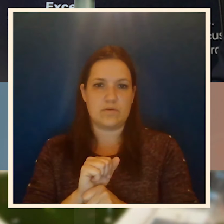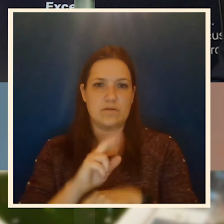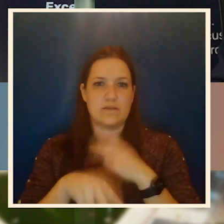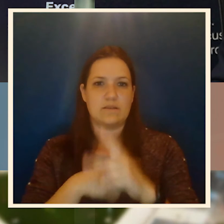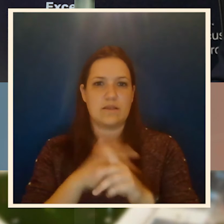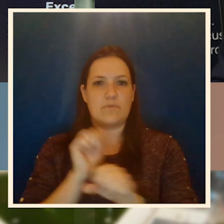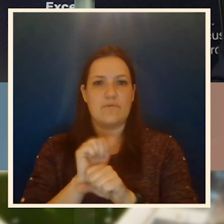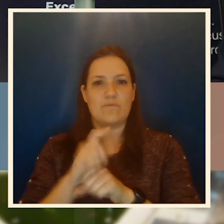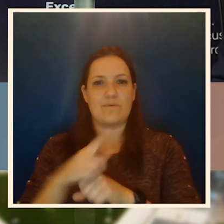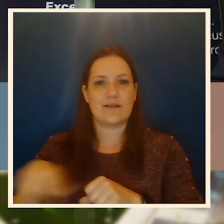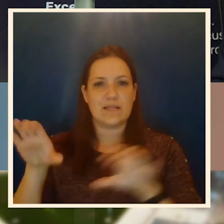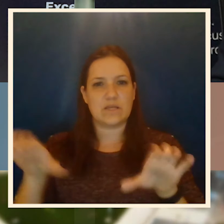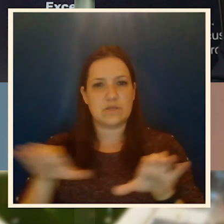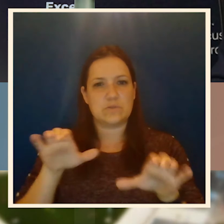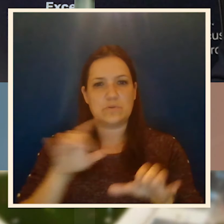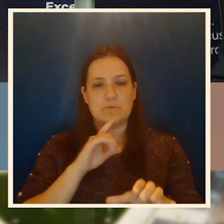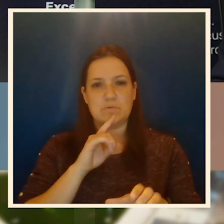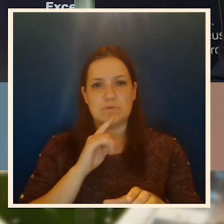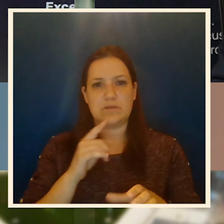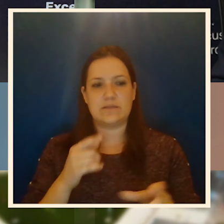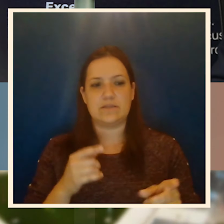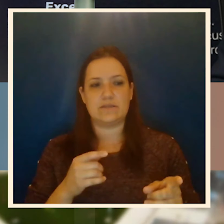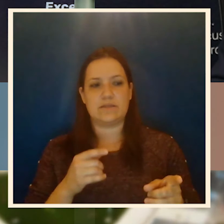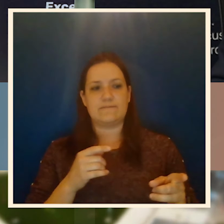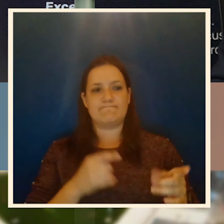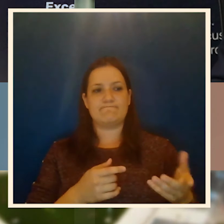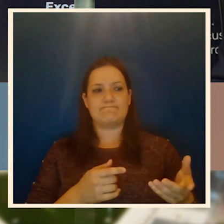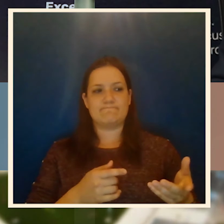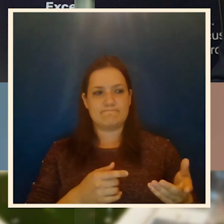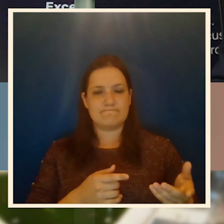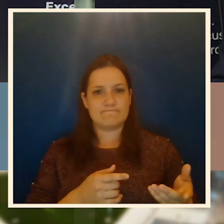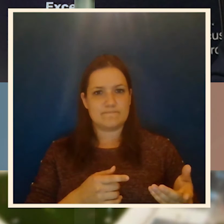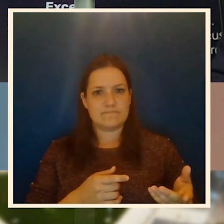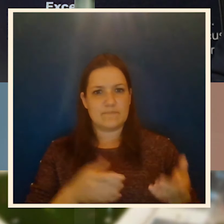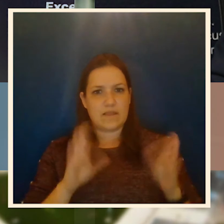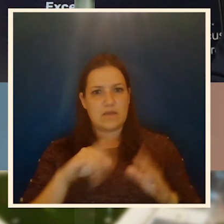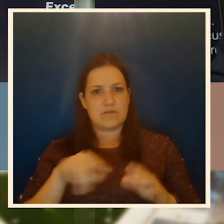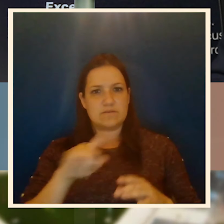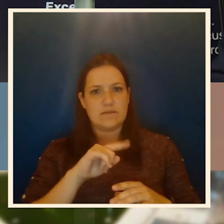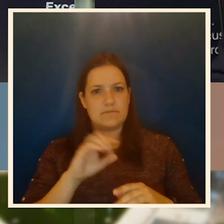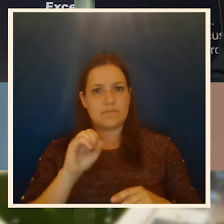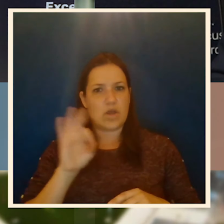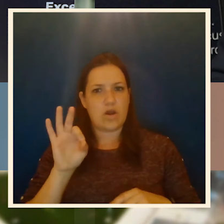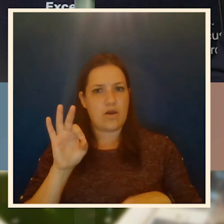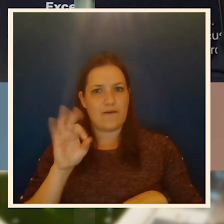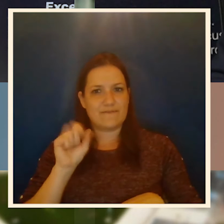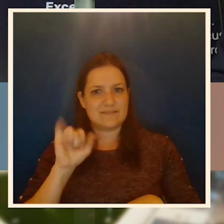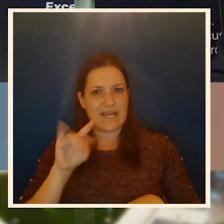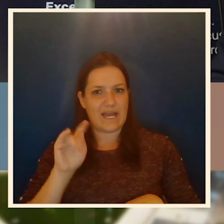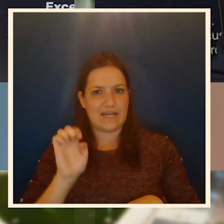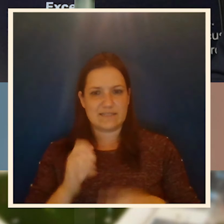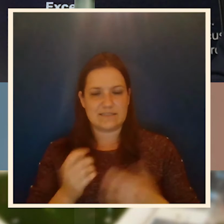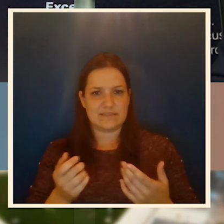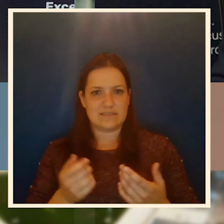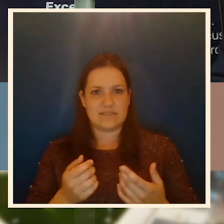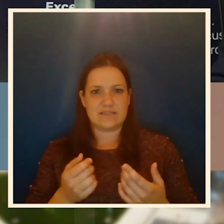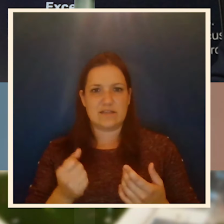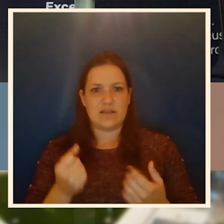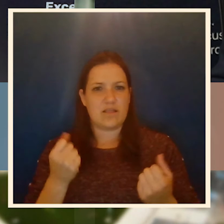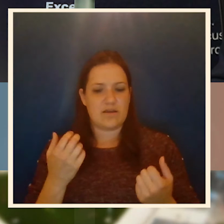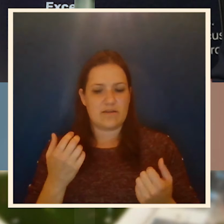type of work they do really lends itself well to being offsite. You don't, you know, it's a lot